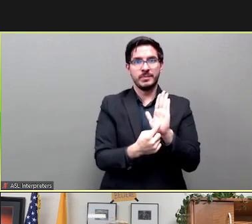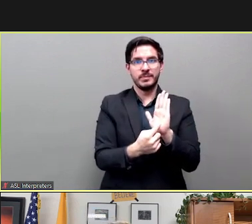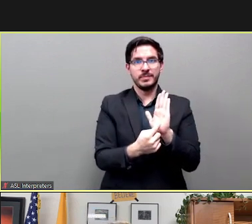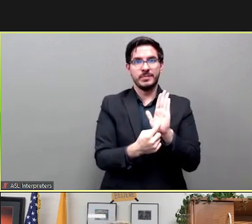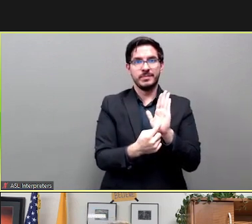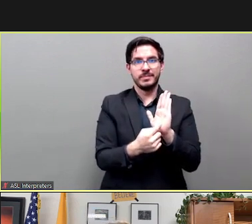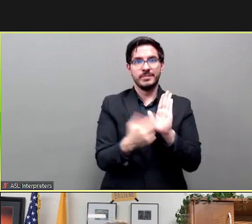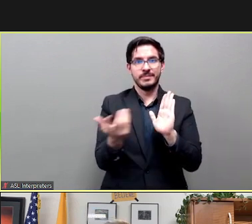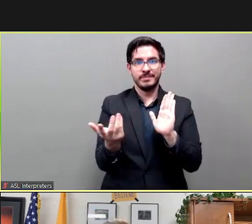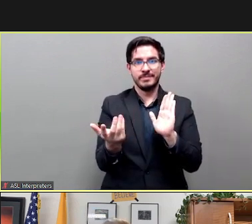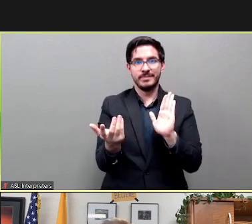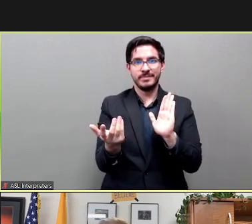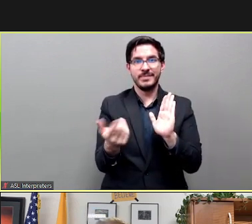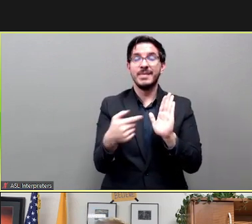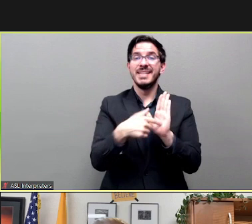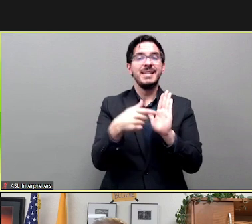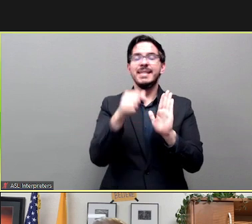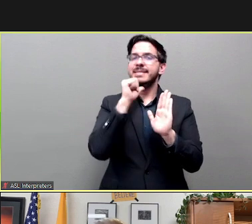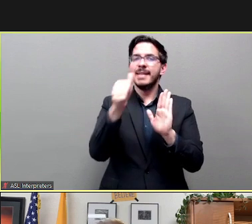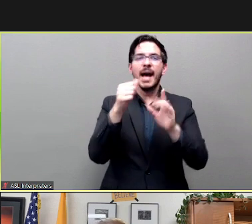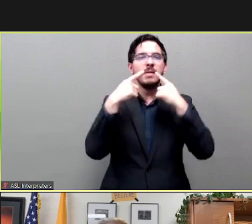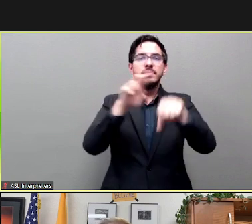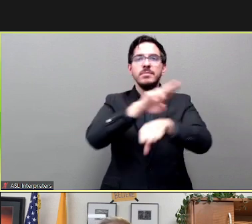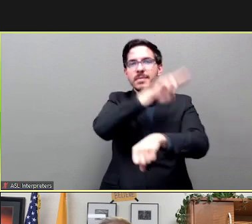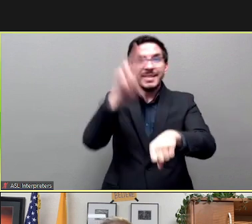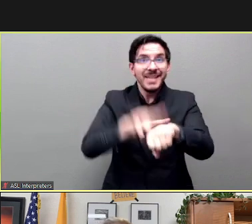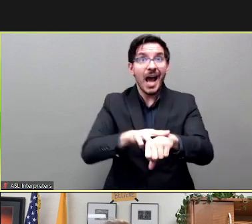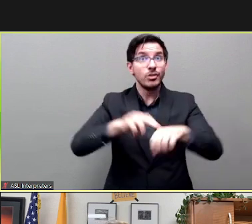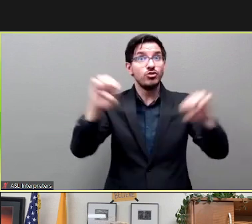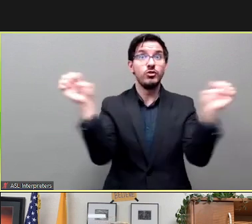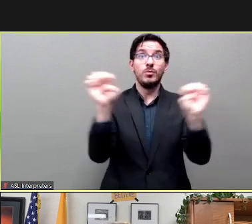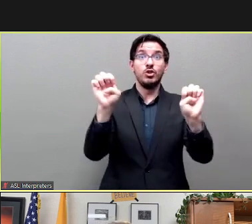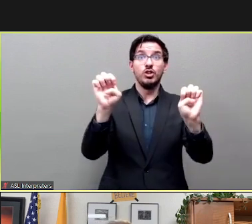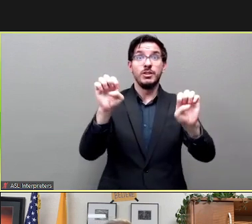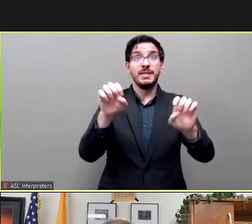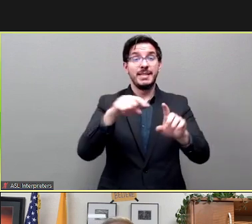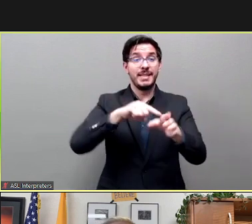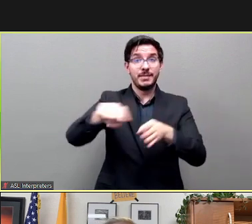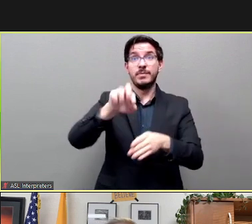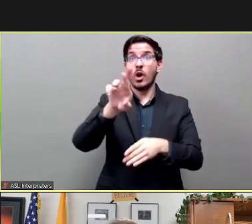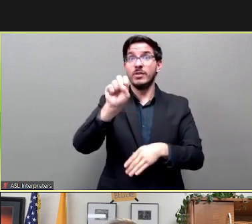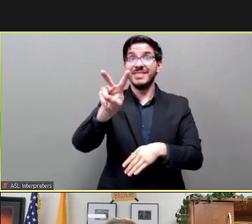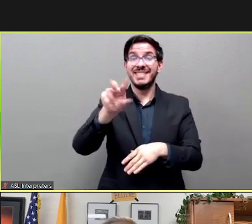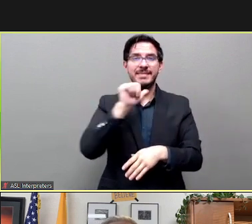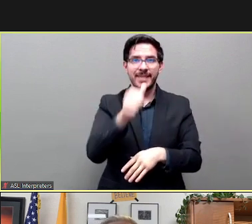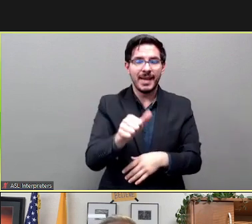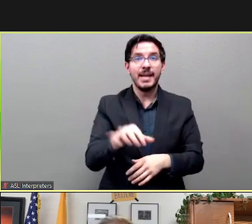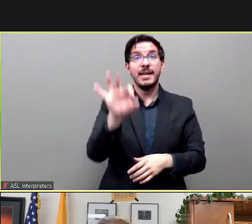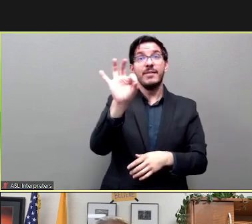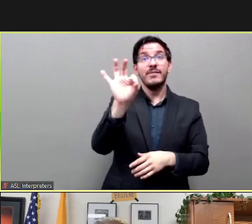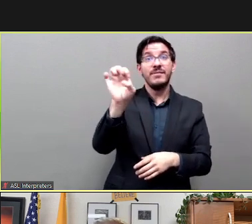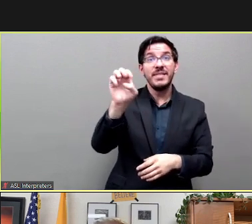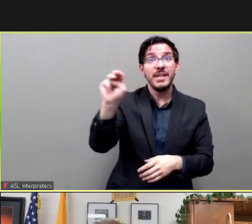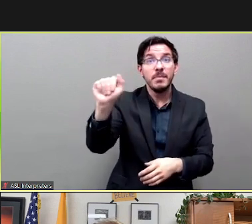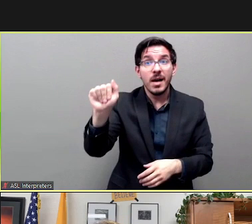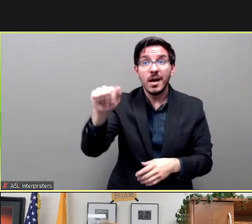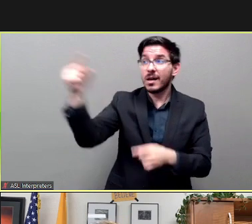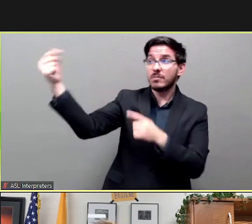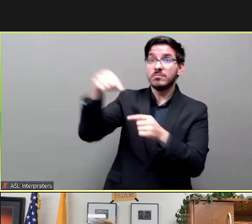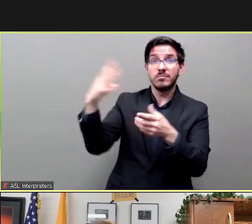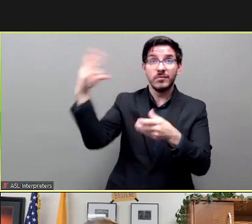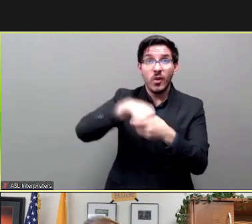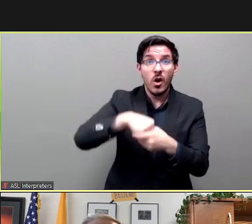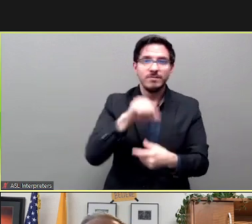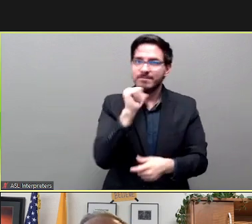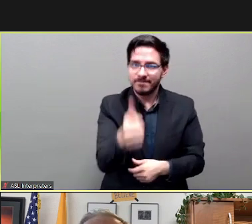a national state of emergency for RSV, does not bring in FEMA, the Department of Defense, or